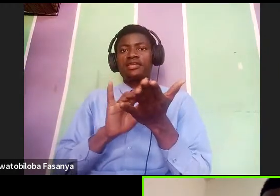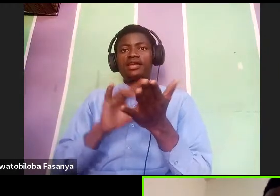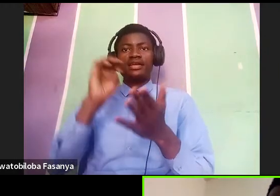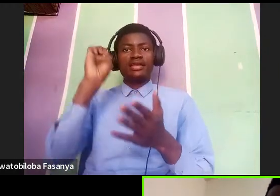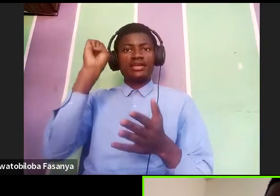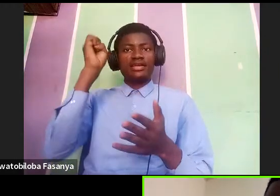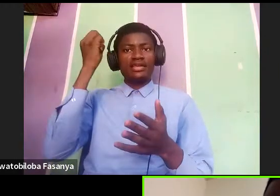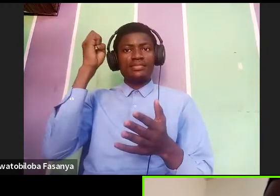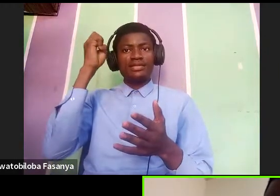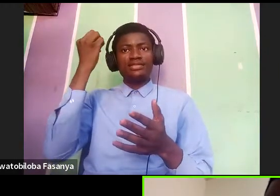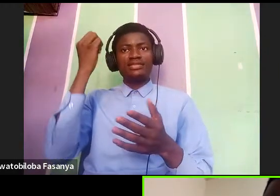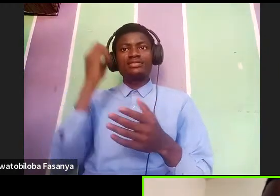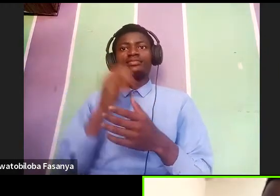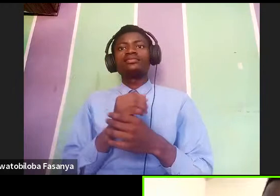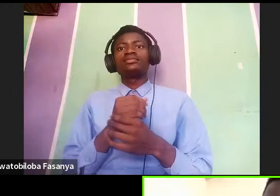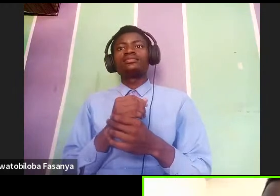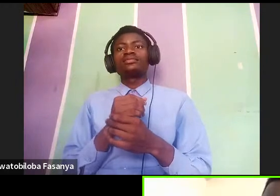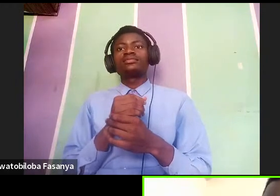That